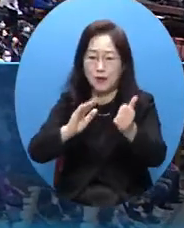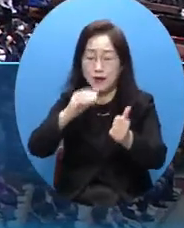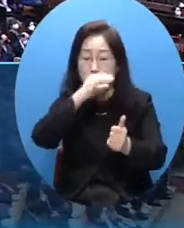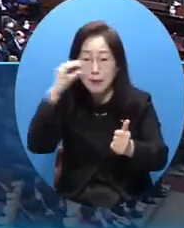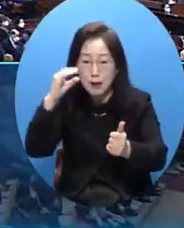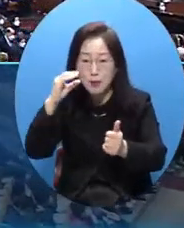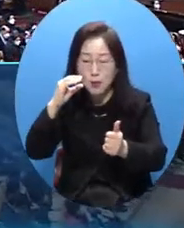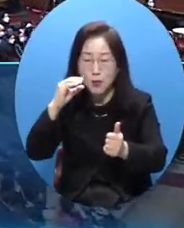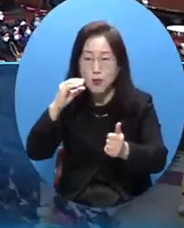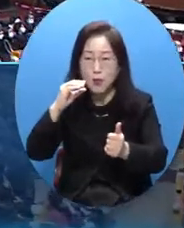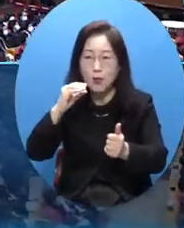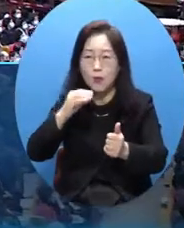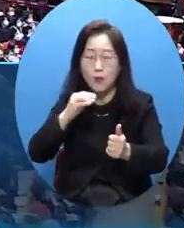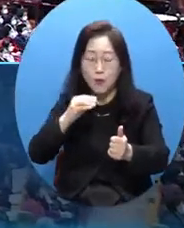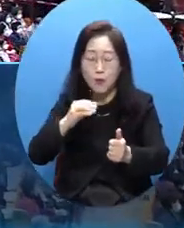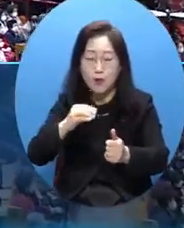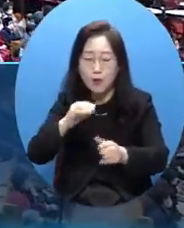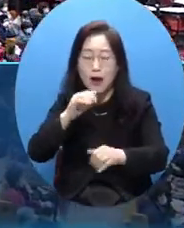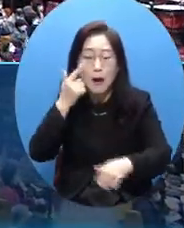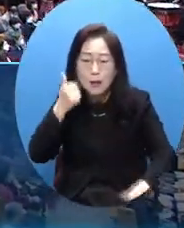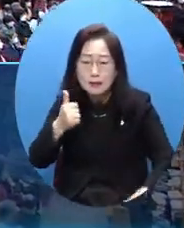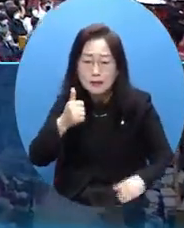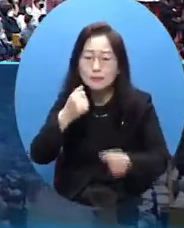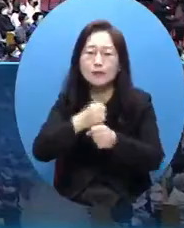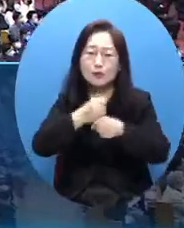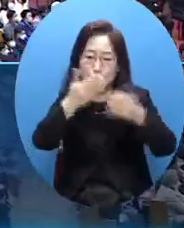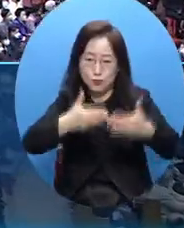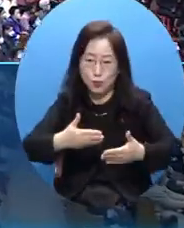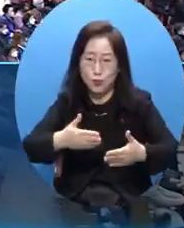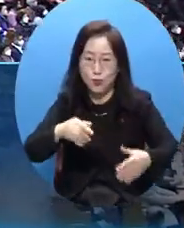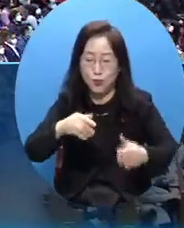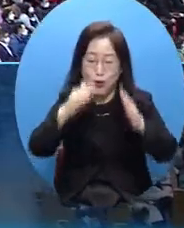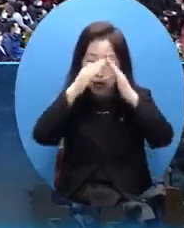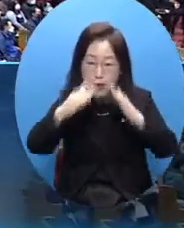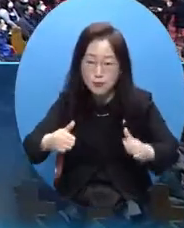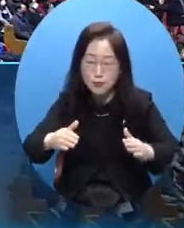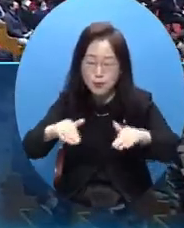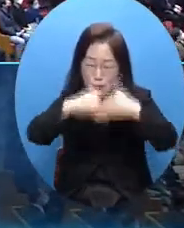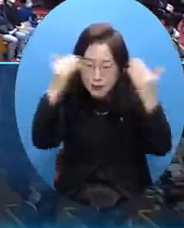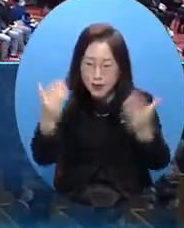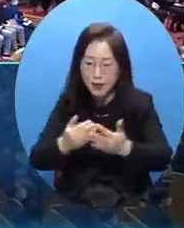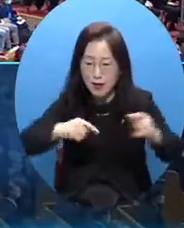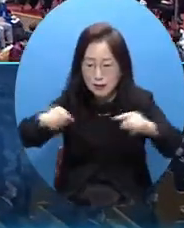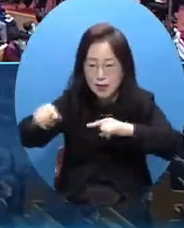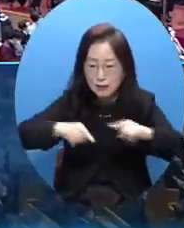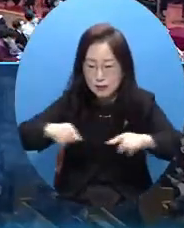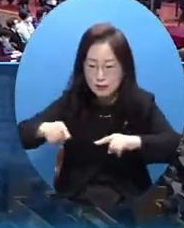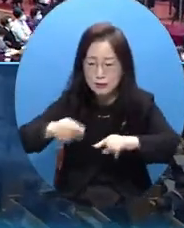of a pharaoh Lord of his entire household and the ruler of all Egypt